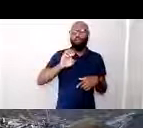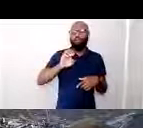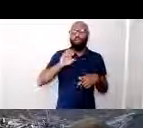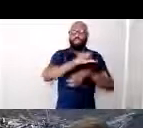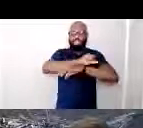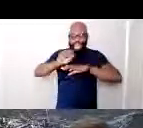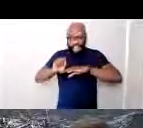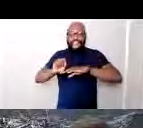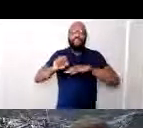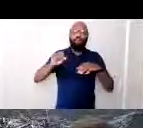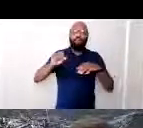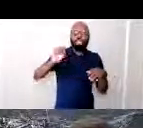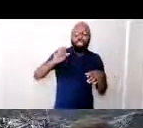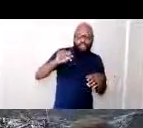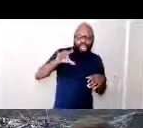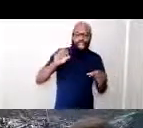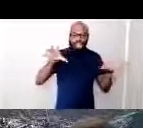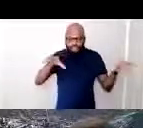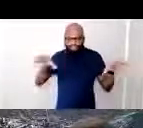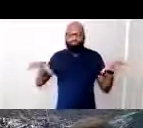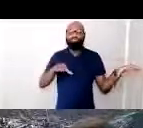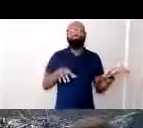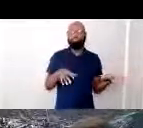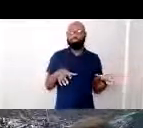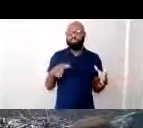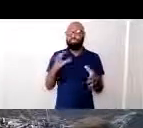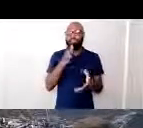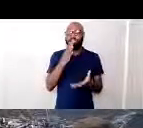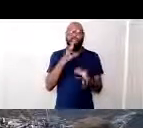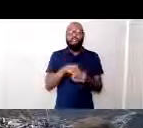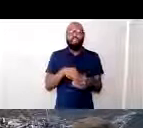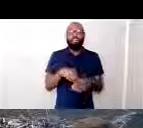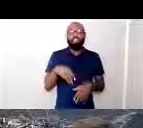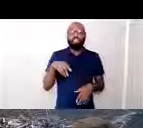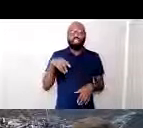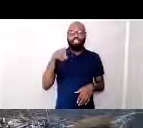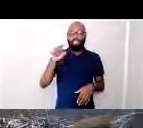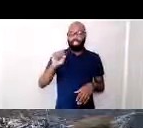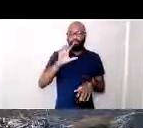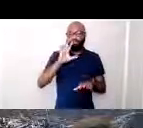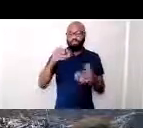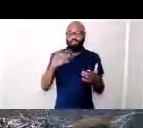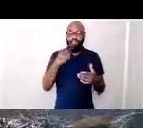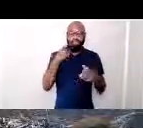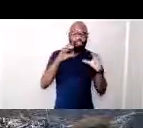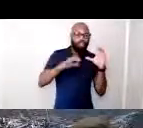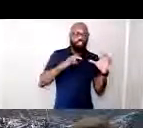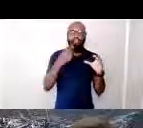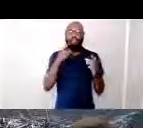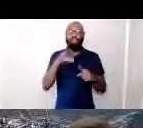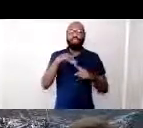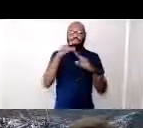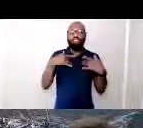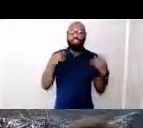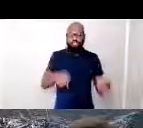wagon, that because, DES provides that in essence, communications and special events absorbs the cost for them to bring the